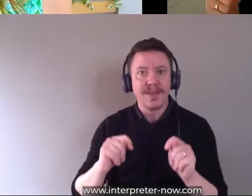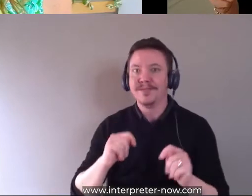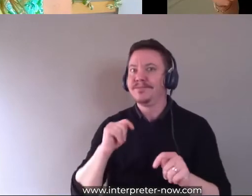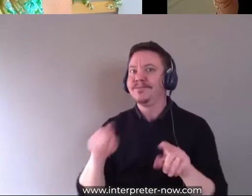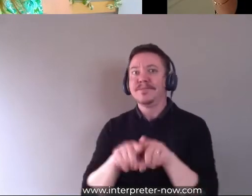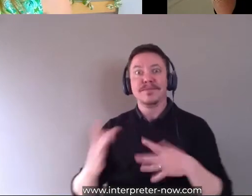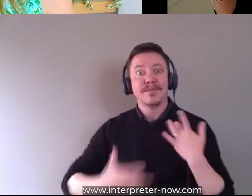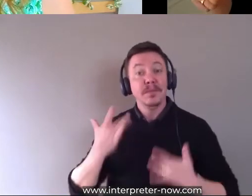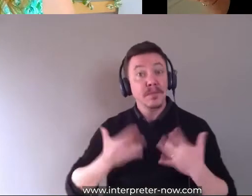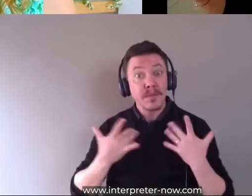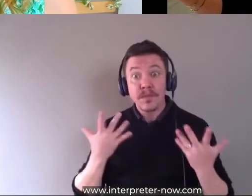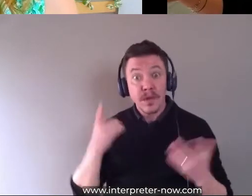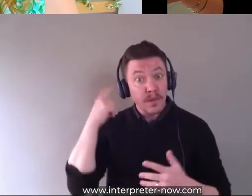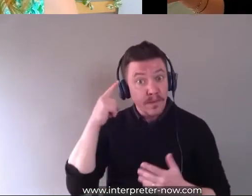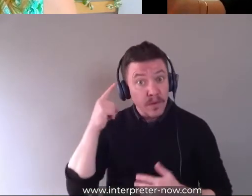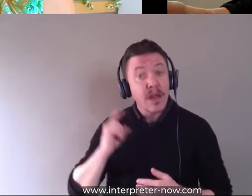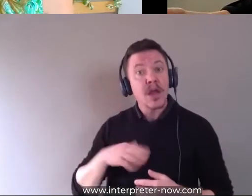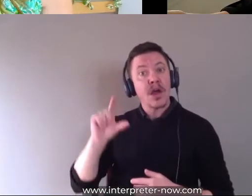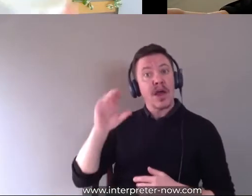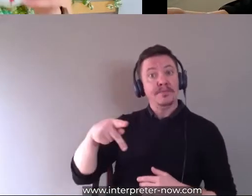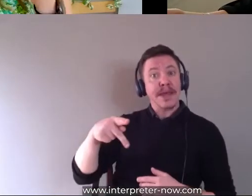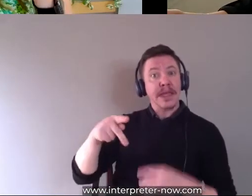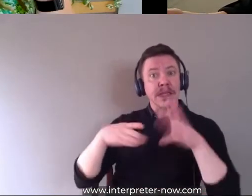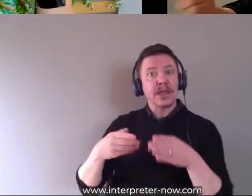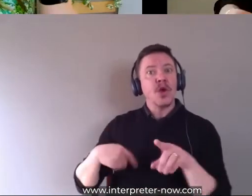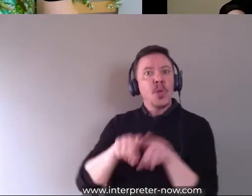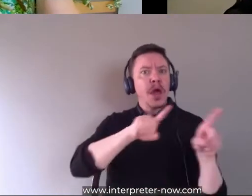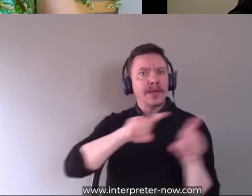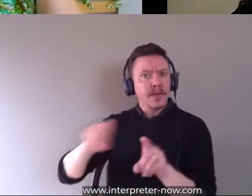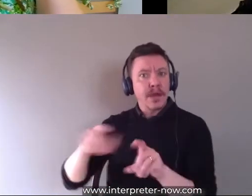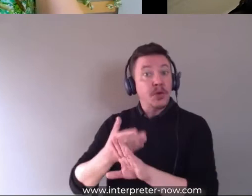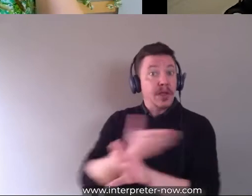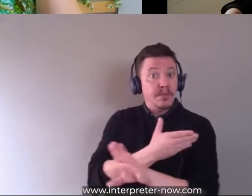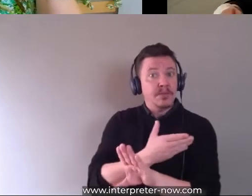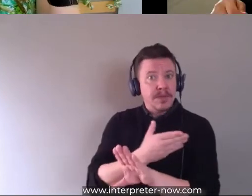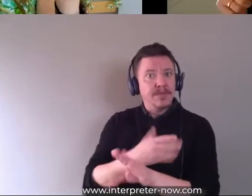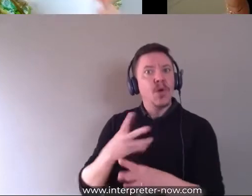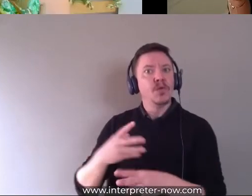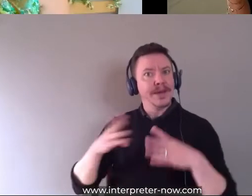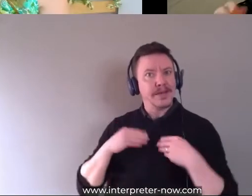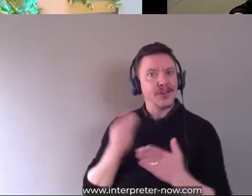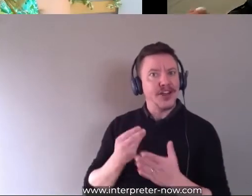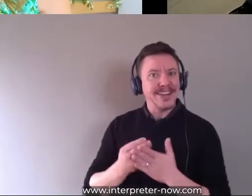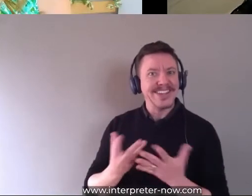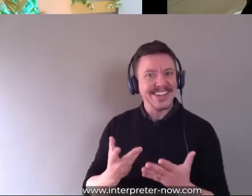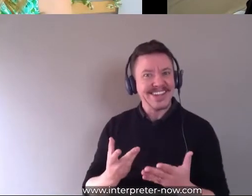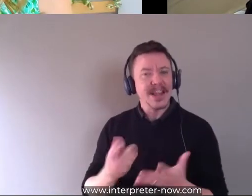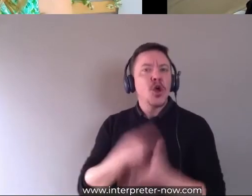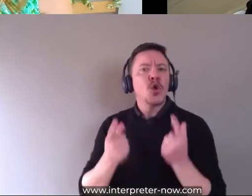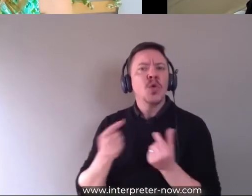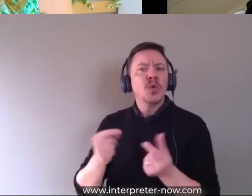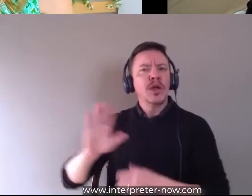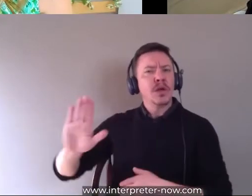well is that of our LPs, we also survey the question before we take their checks, what are they doing with their